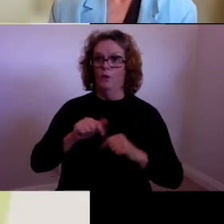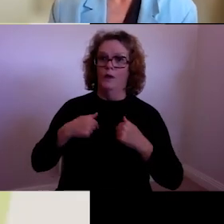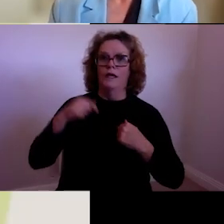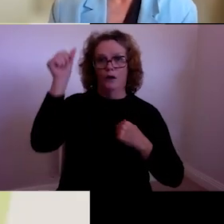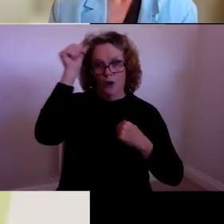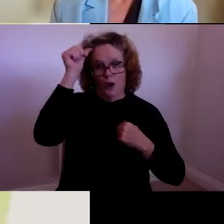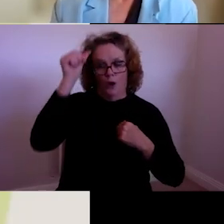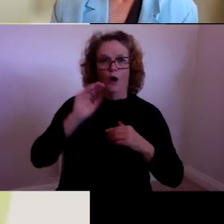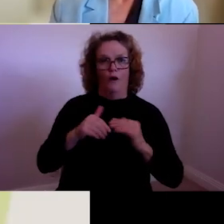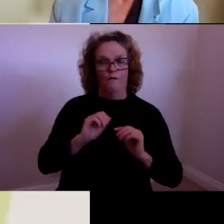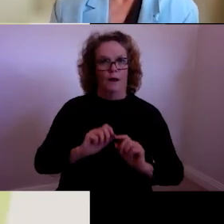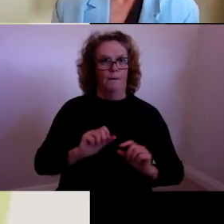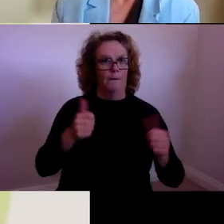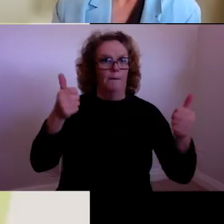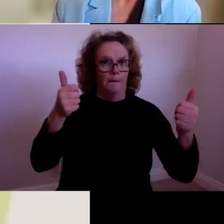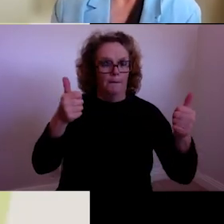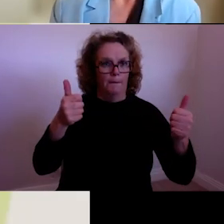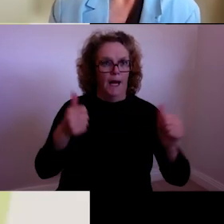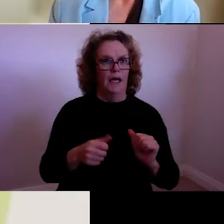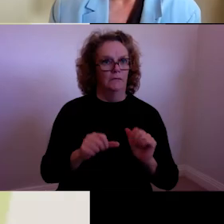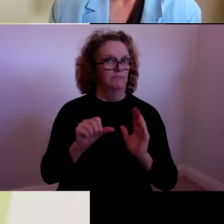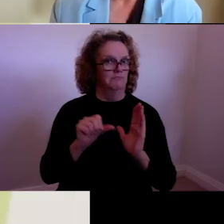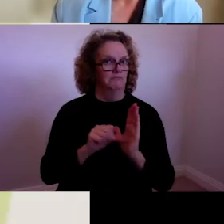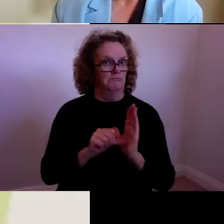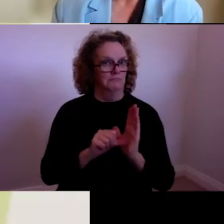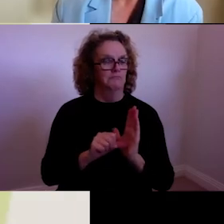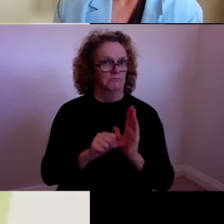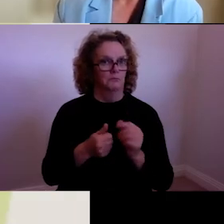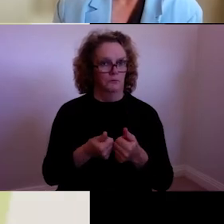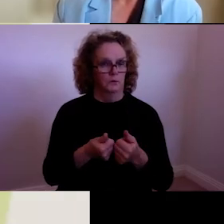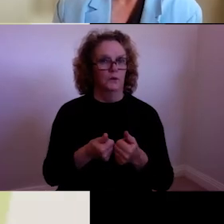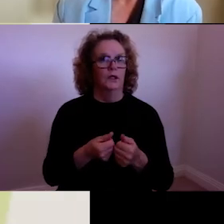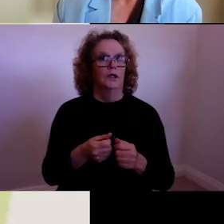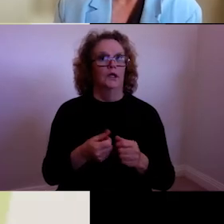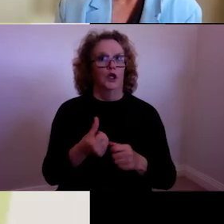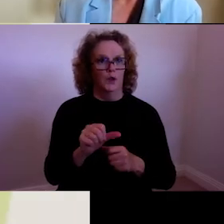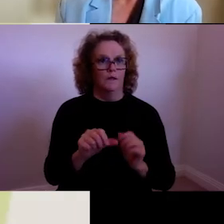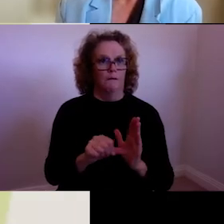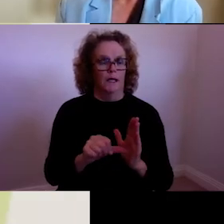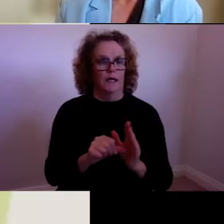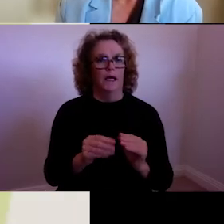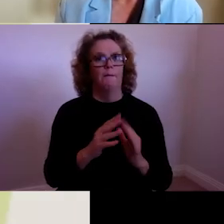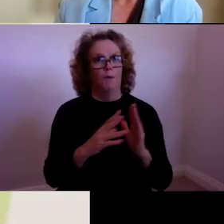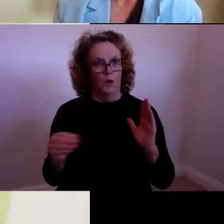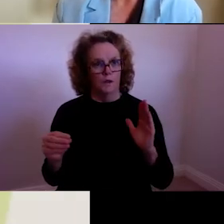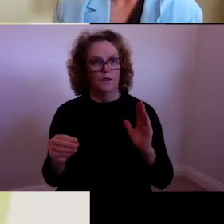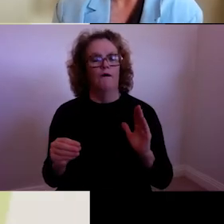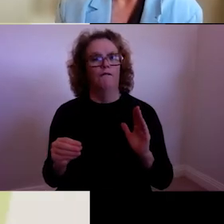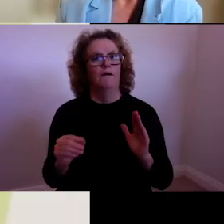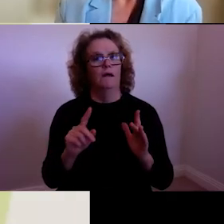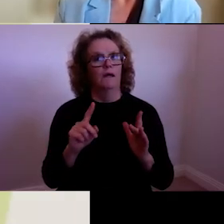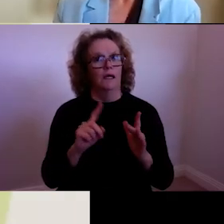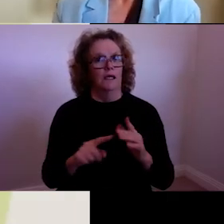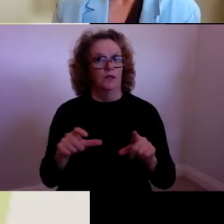the effectiveness and cost effectiveness of models of care in intellectual disability health in Australia